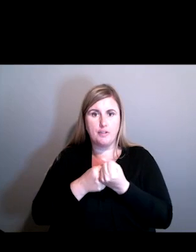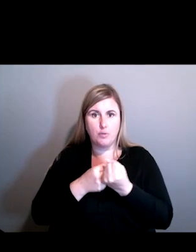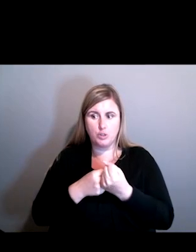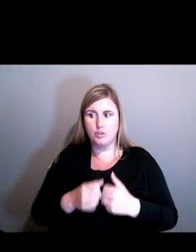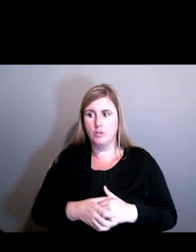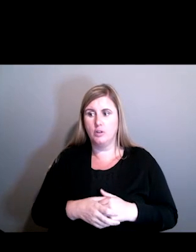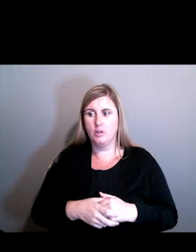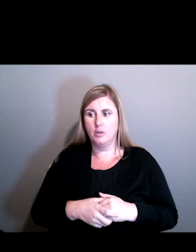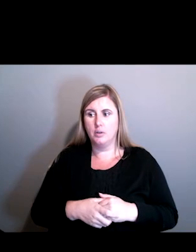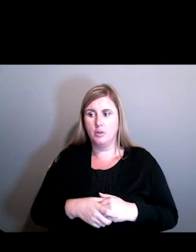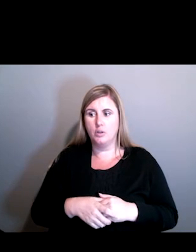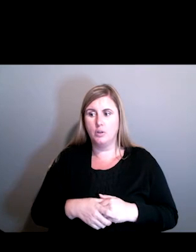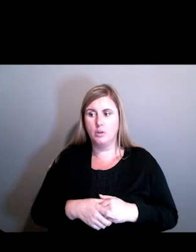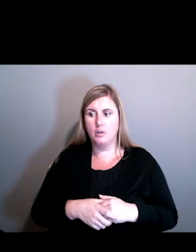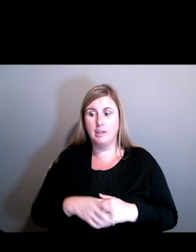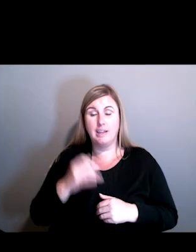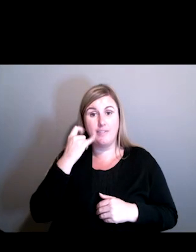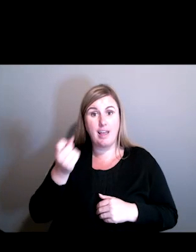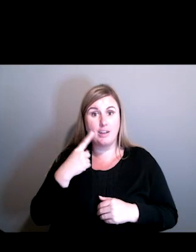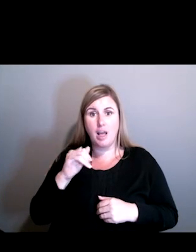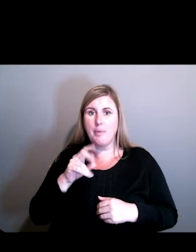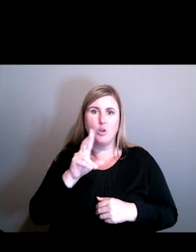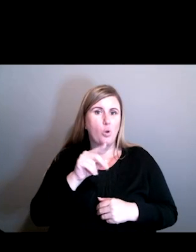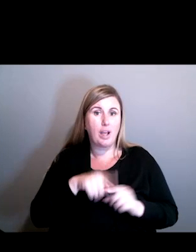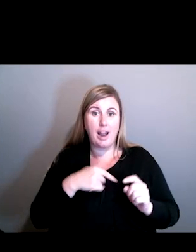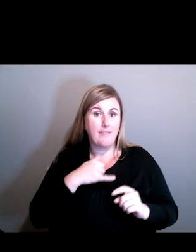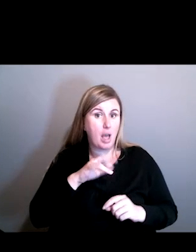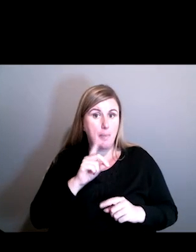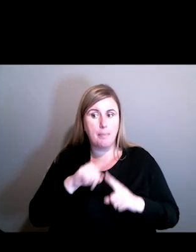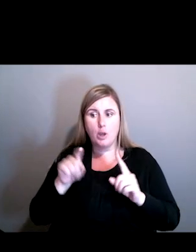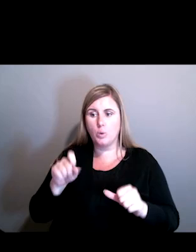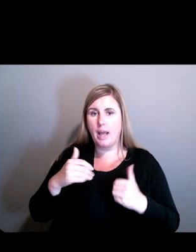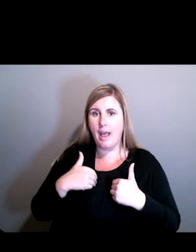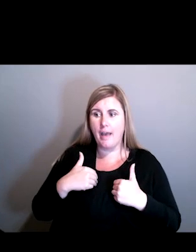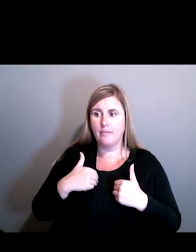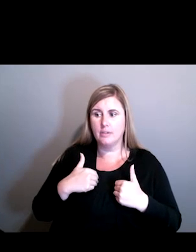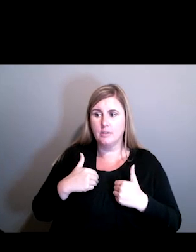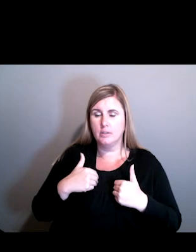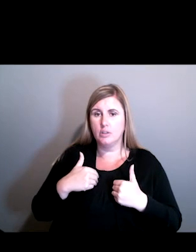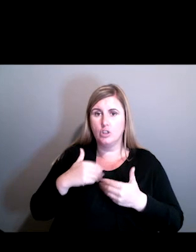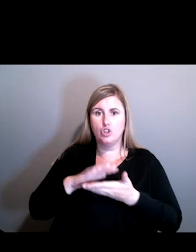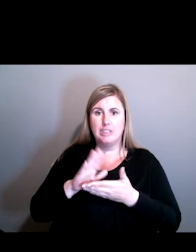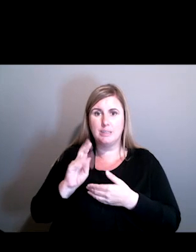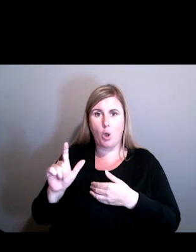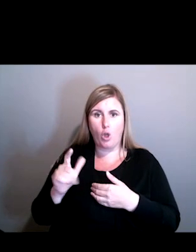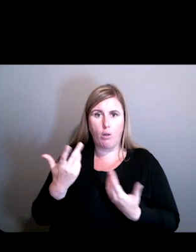So say you can't, if they ask for iPad, no, you can't have iPad, but you can have cheese ball.